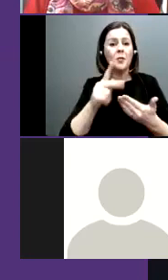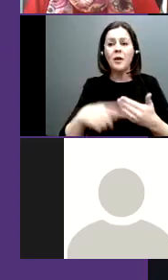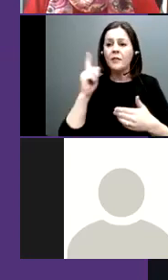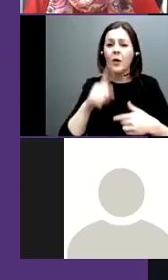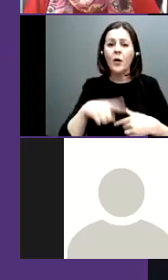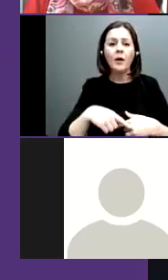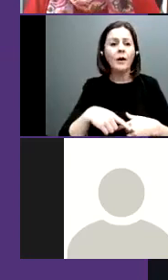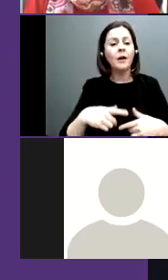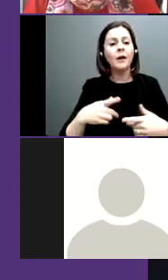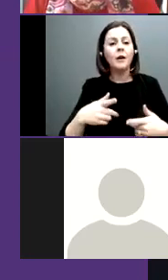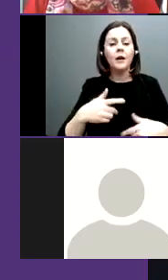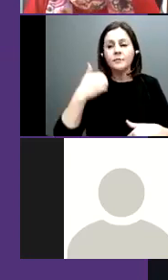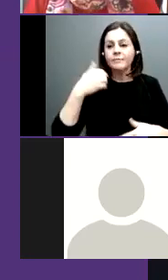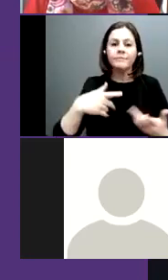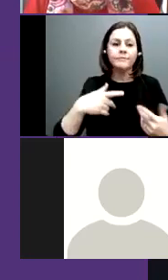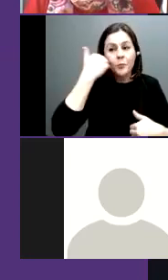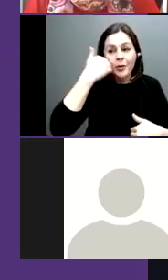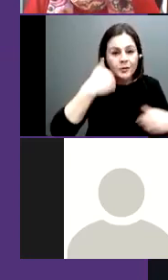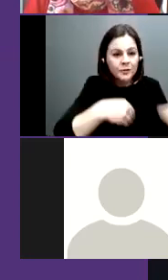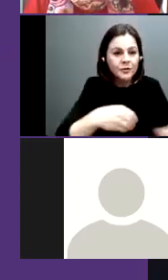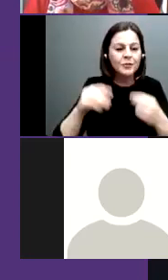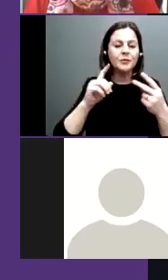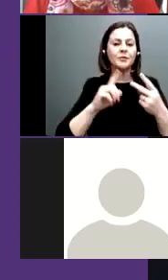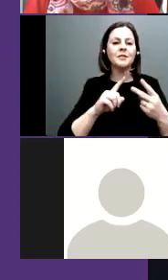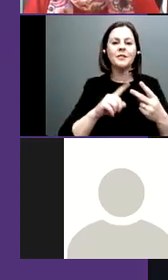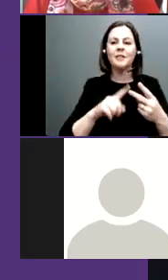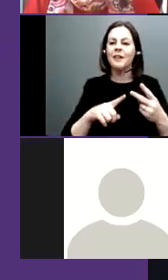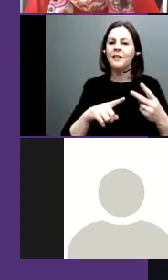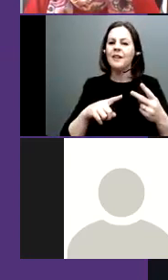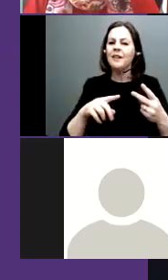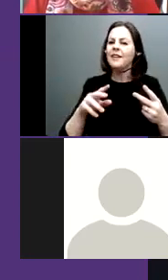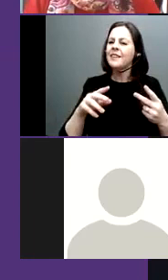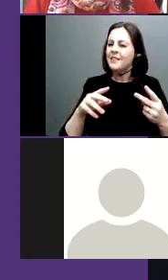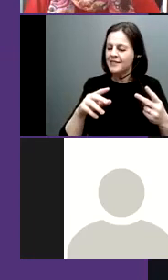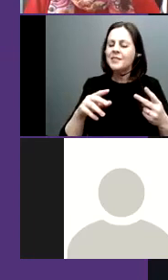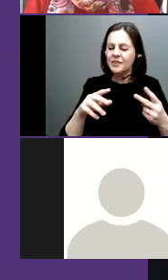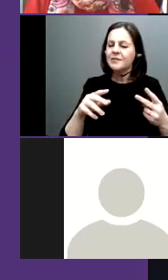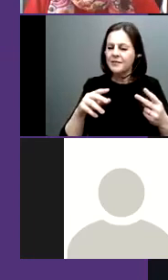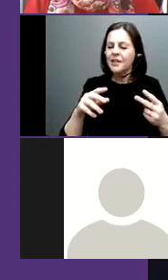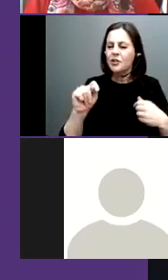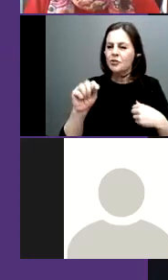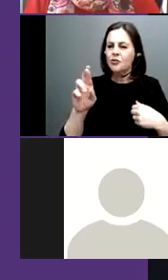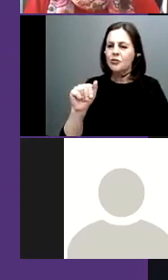for youth. Why don't we have a program that is specific to older adults?